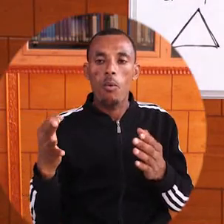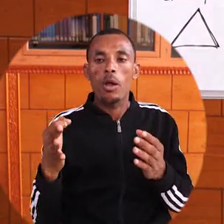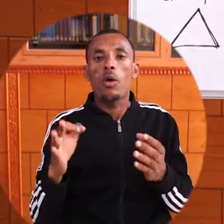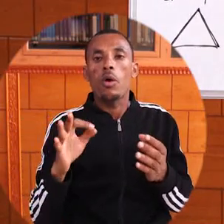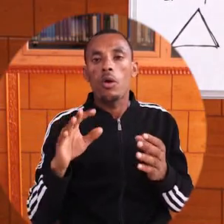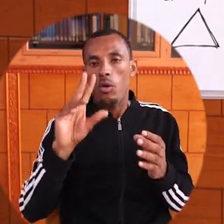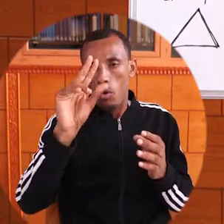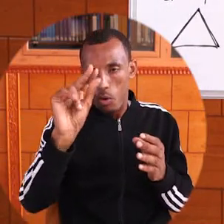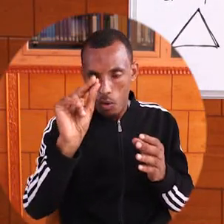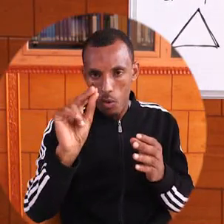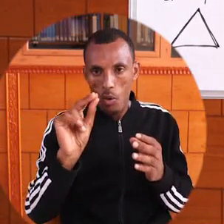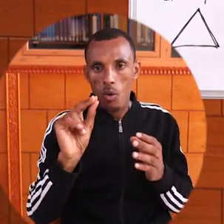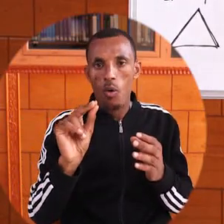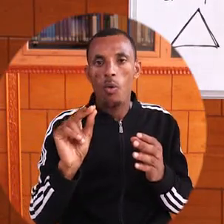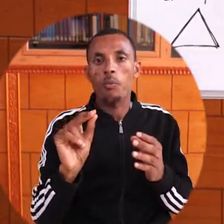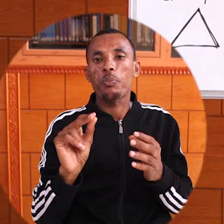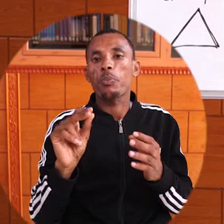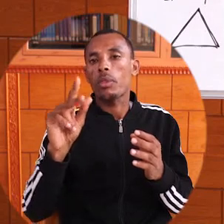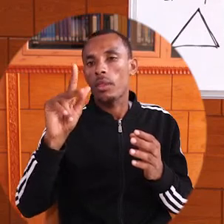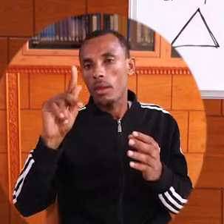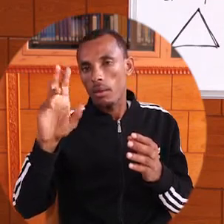less an interior.